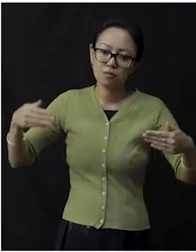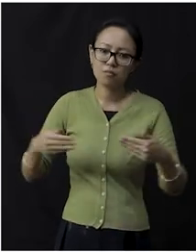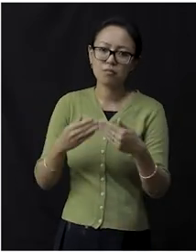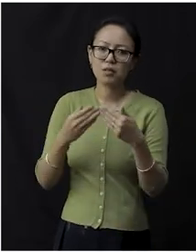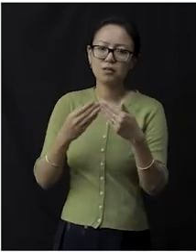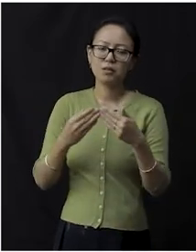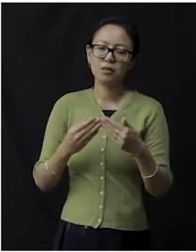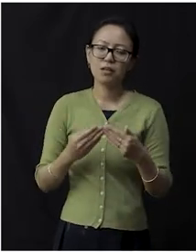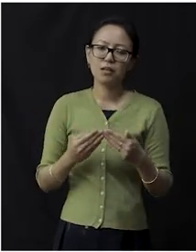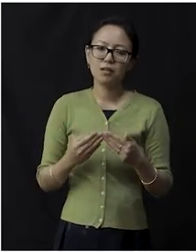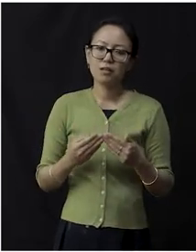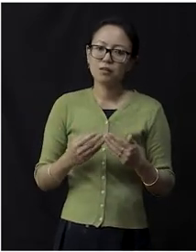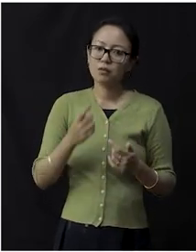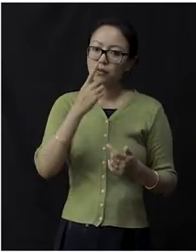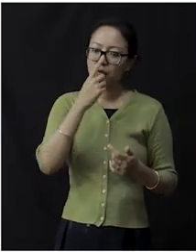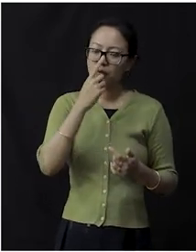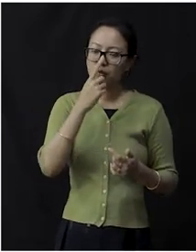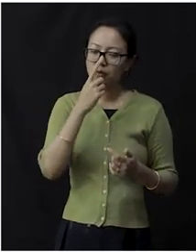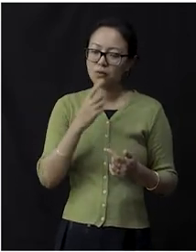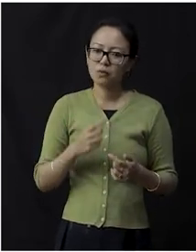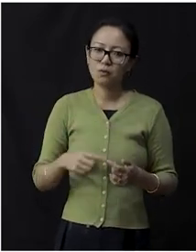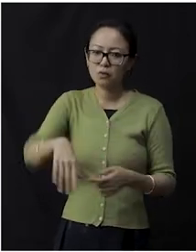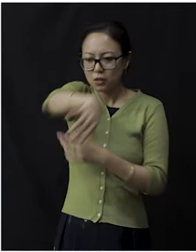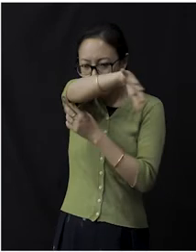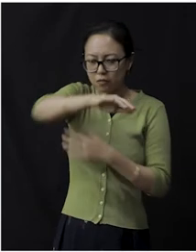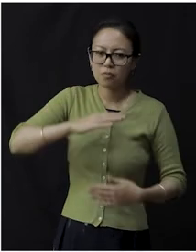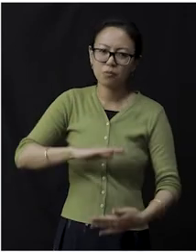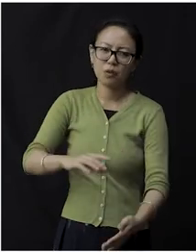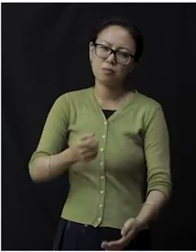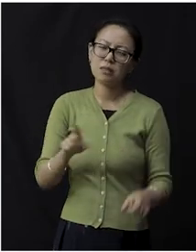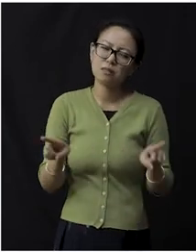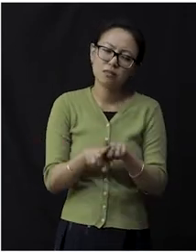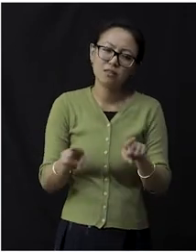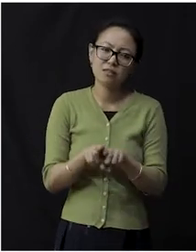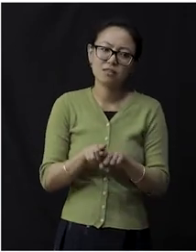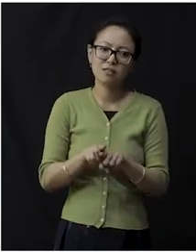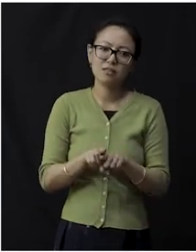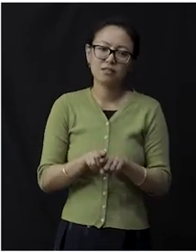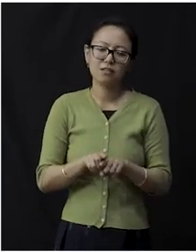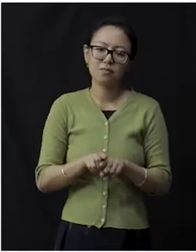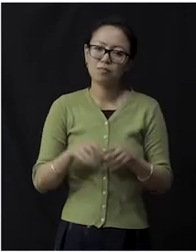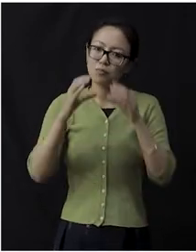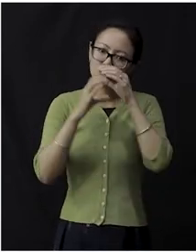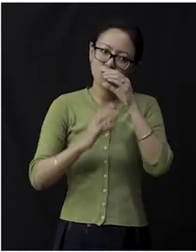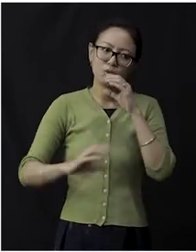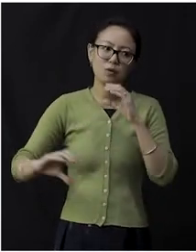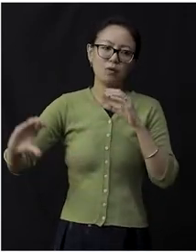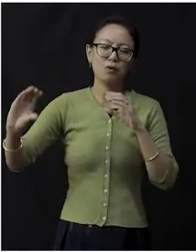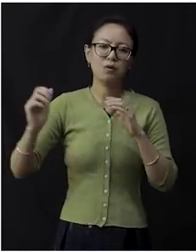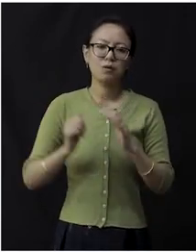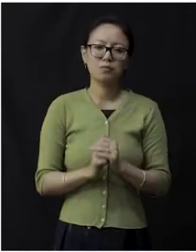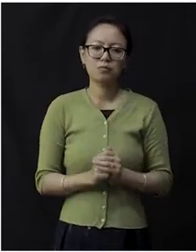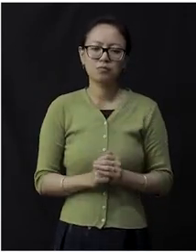elephant. So finally, the baby elephant is happy because it has made the other